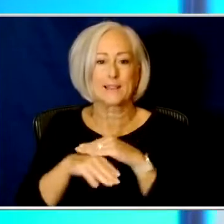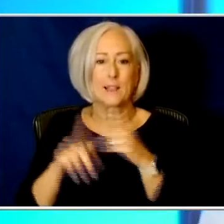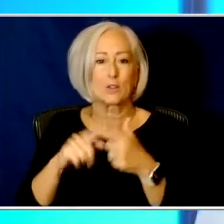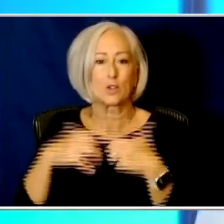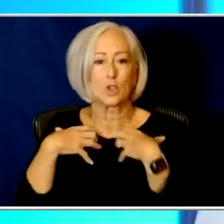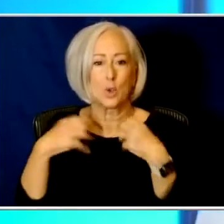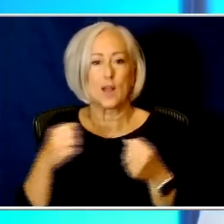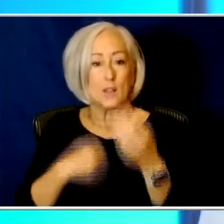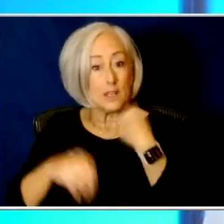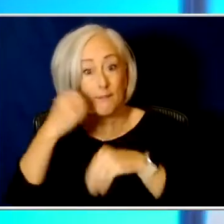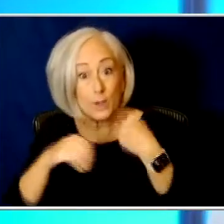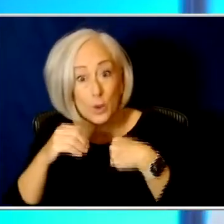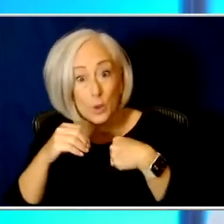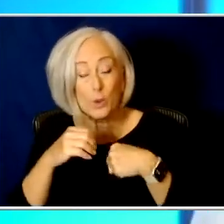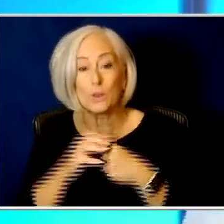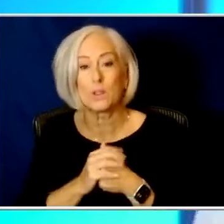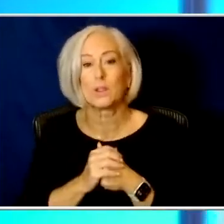to